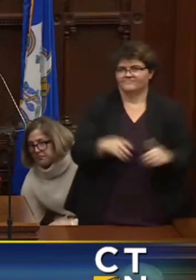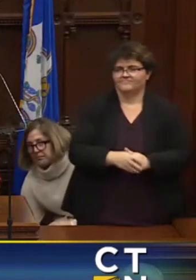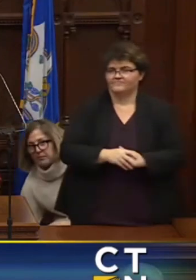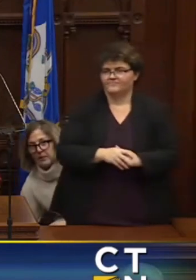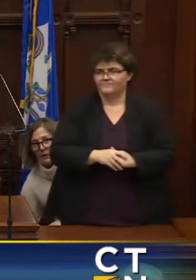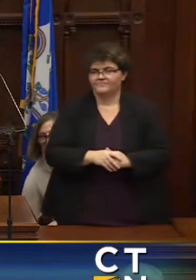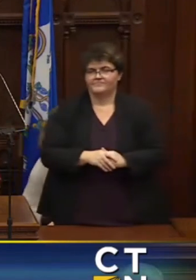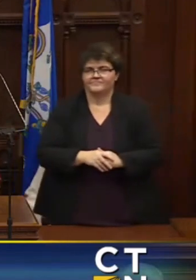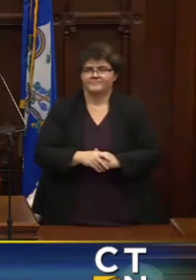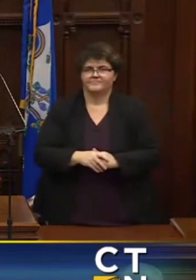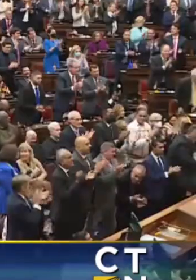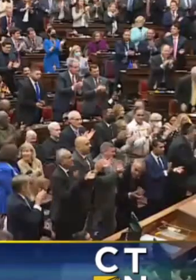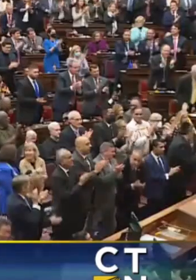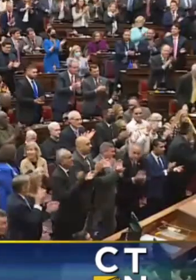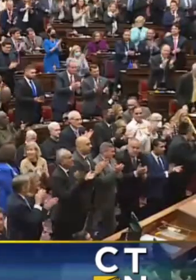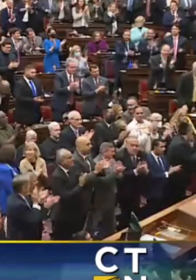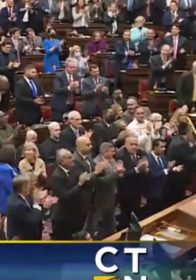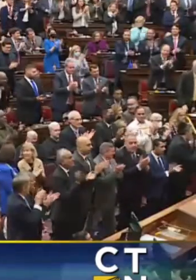It's over.